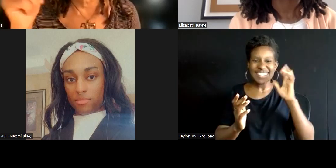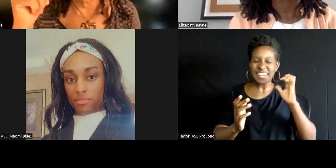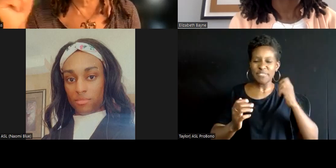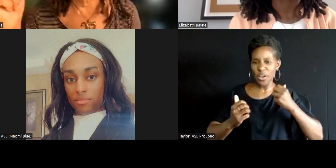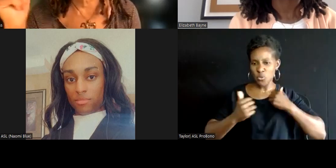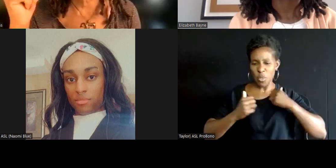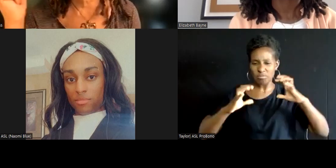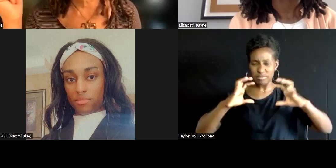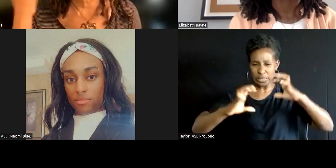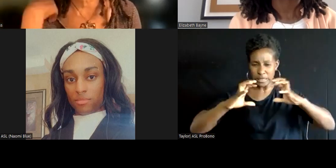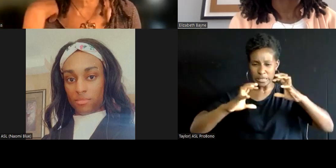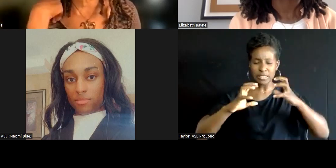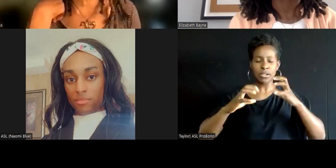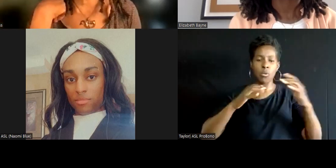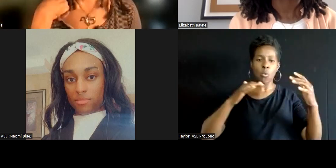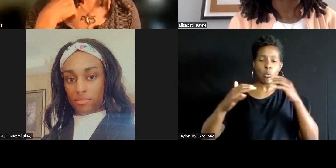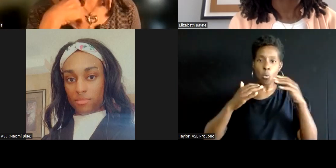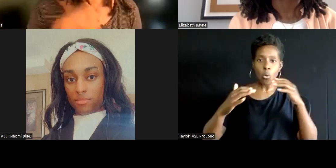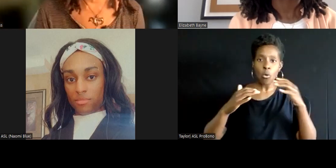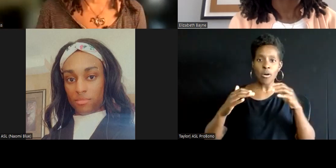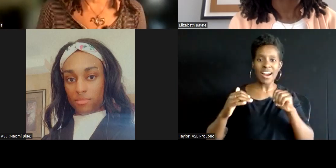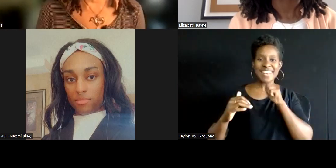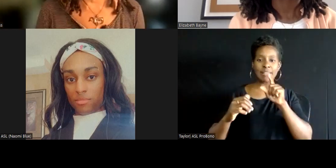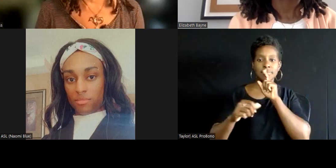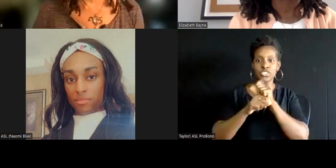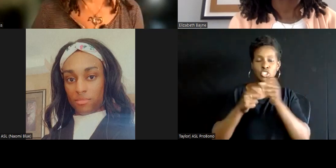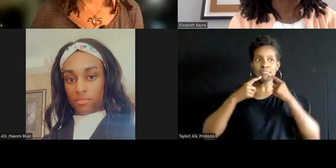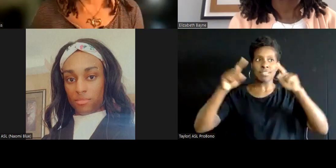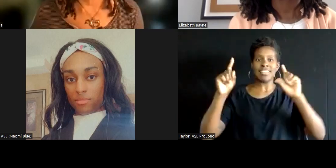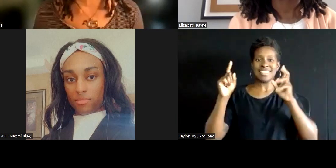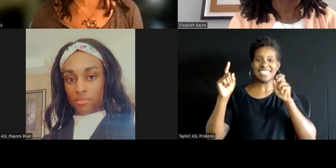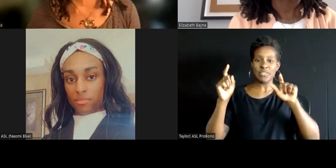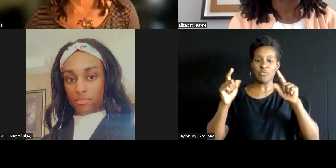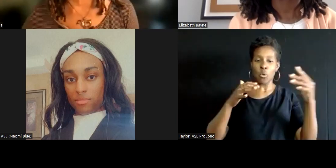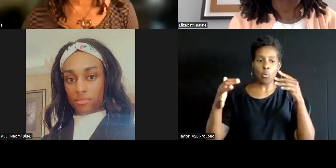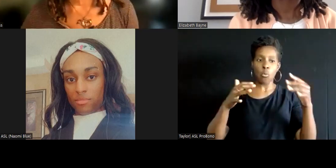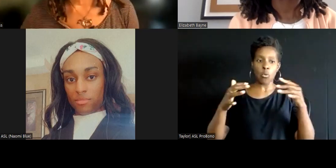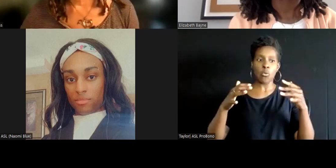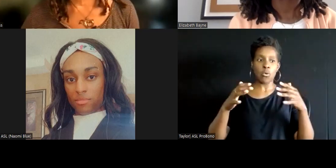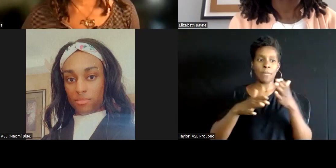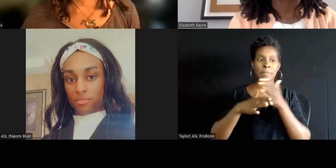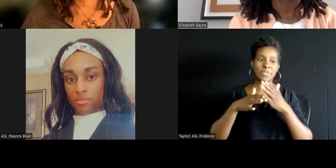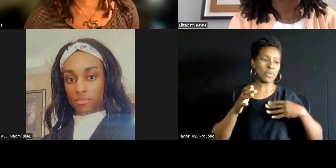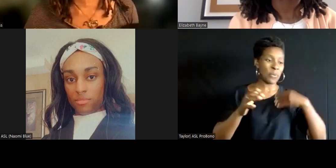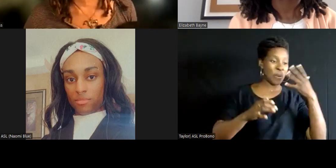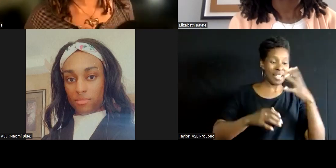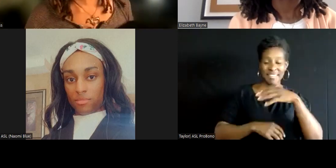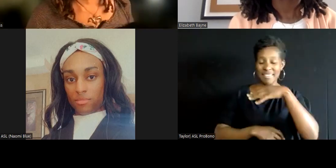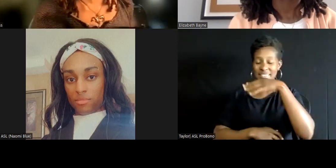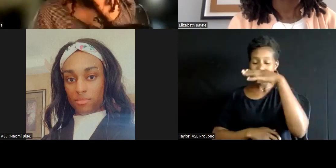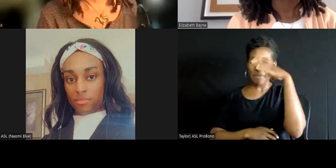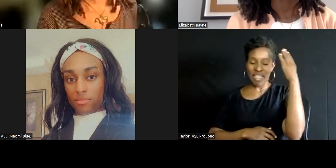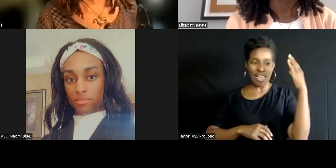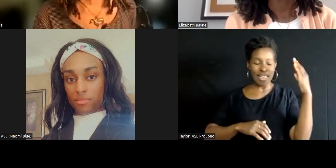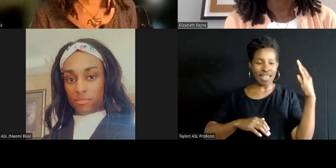an undeclared civil war between white and Black in this country, when like white folks are as